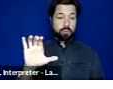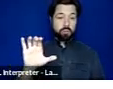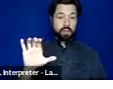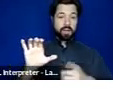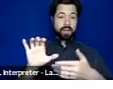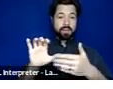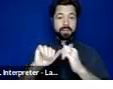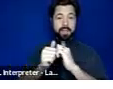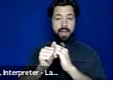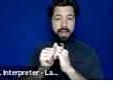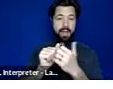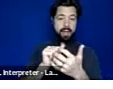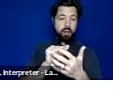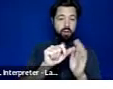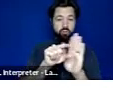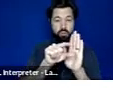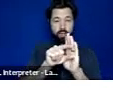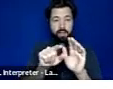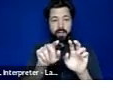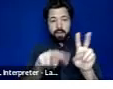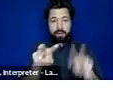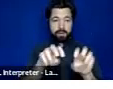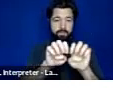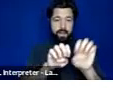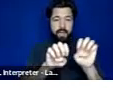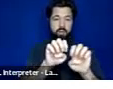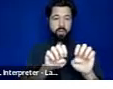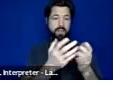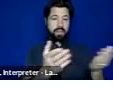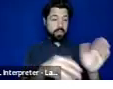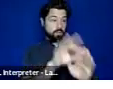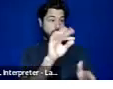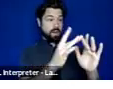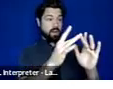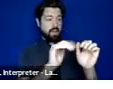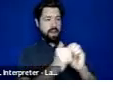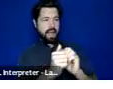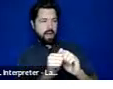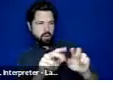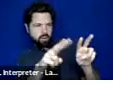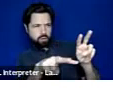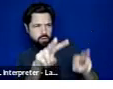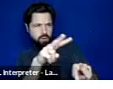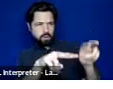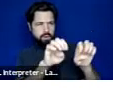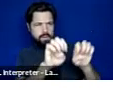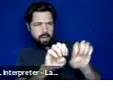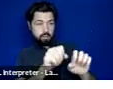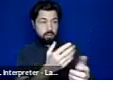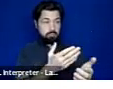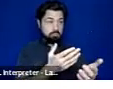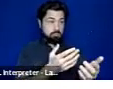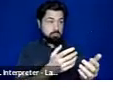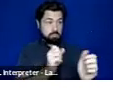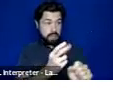to evaluate the material that you find online. It's just guides. If you think that you need something like that,